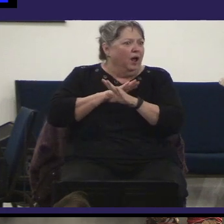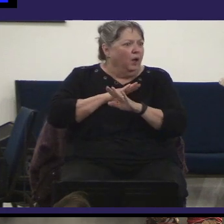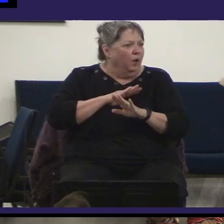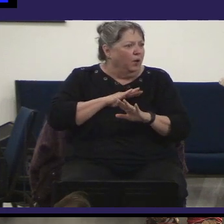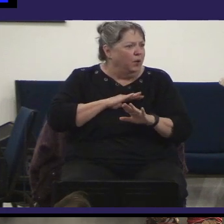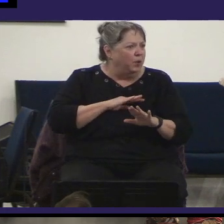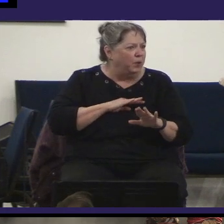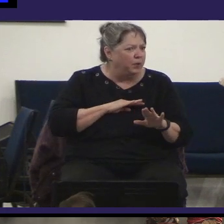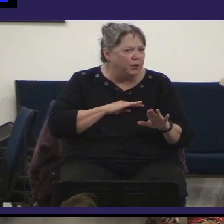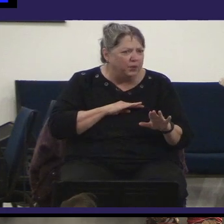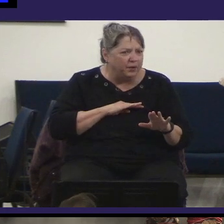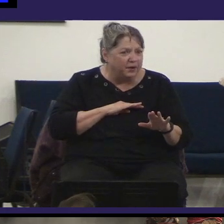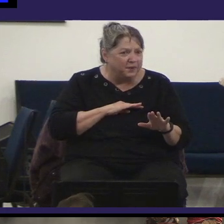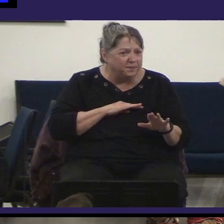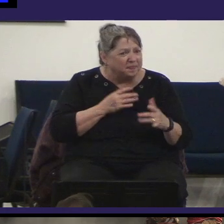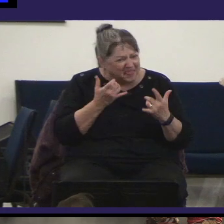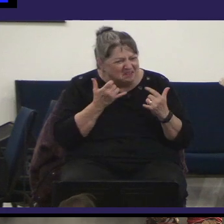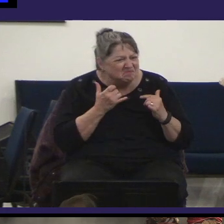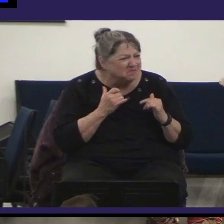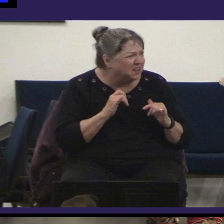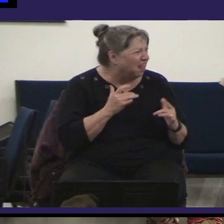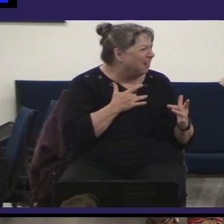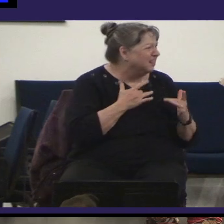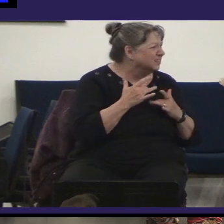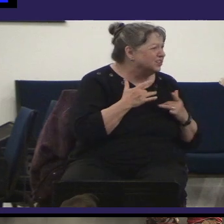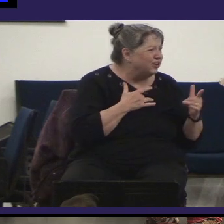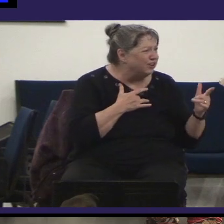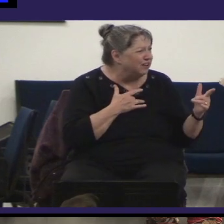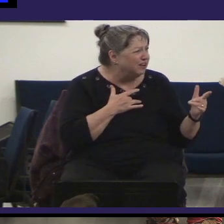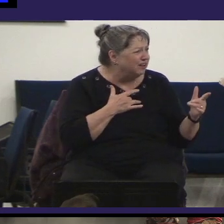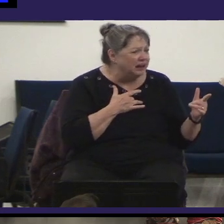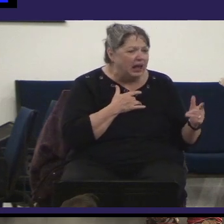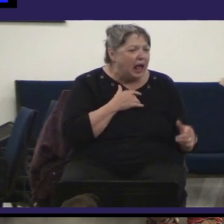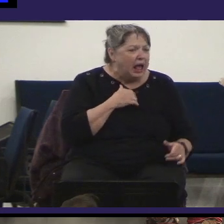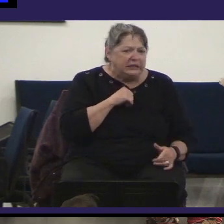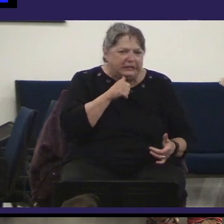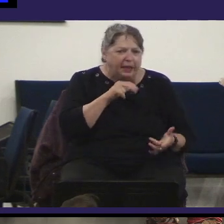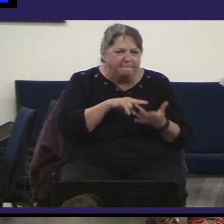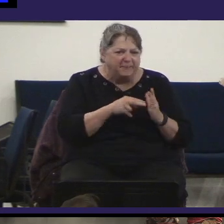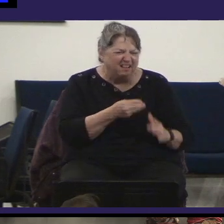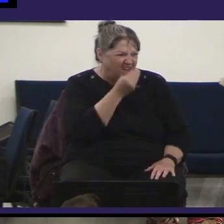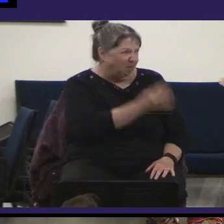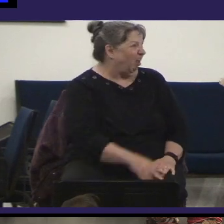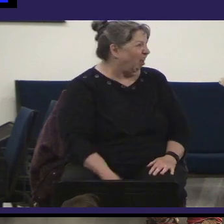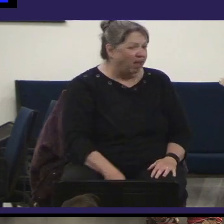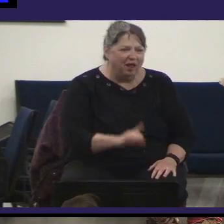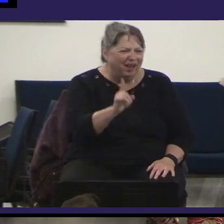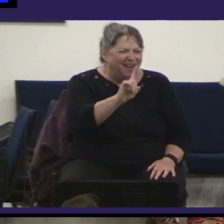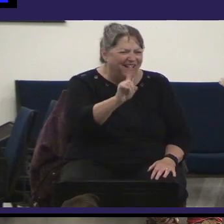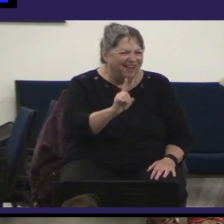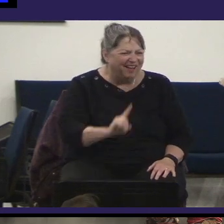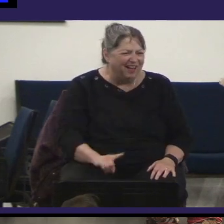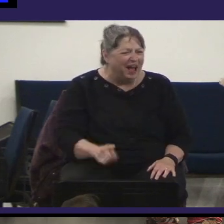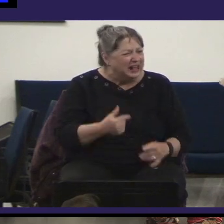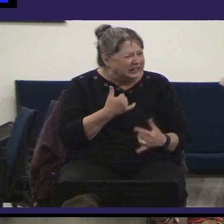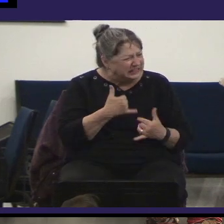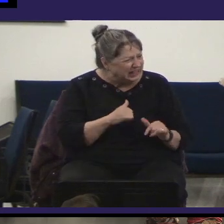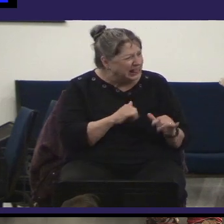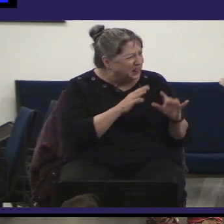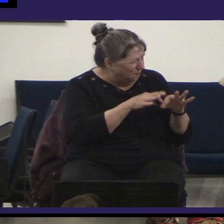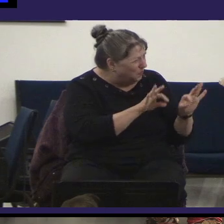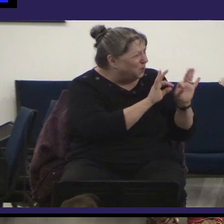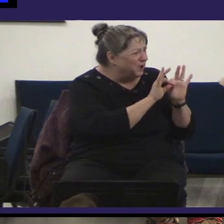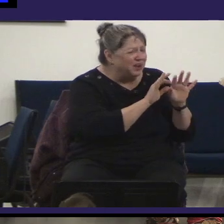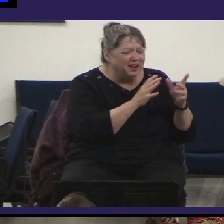it's not that we don't care. It's not that I don't care what's going on in our world. It's not that I'm oblivious to what's happening on in our world. It's